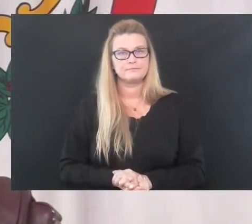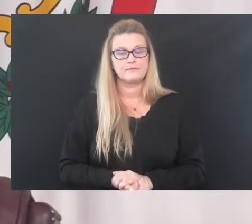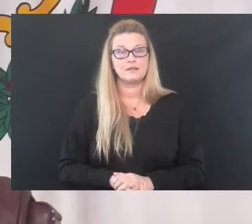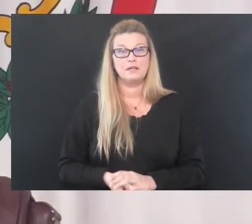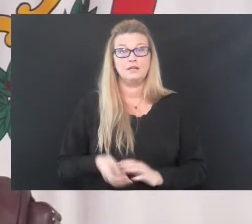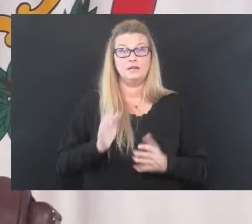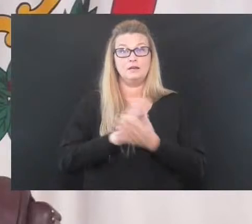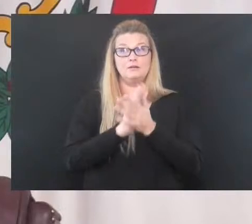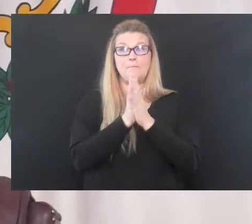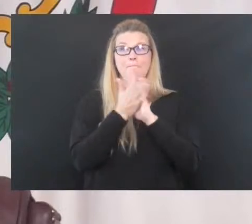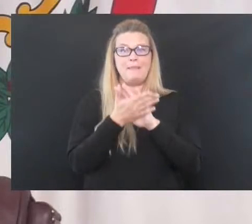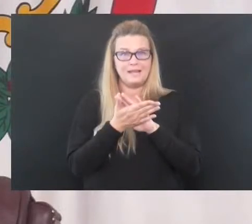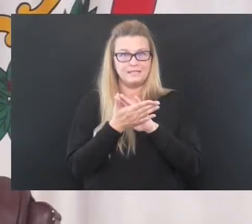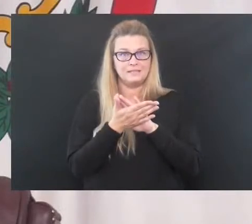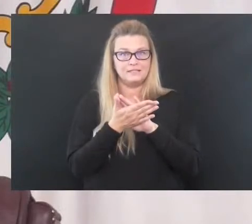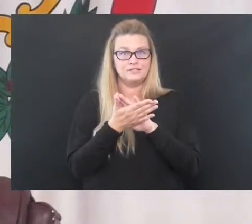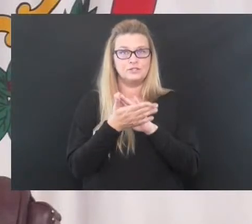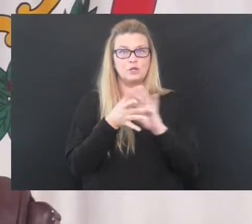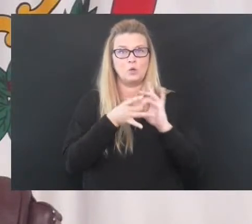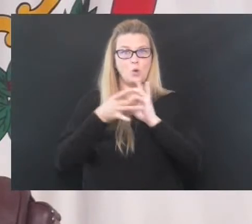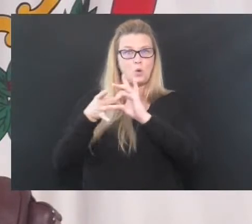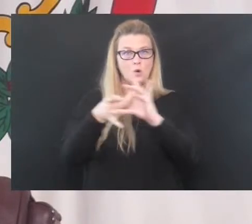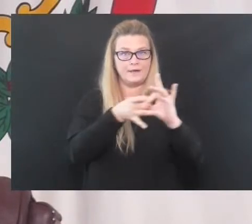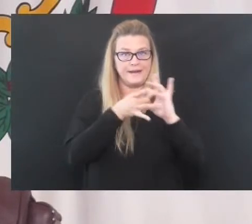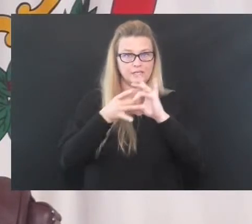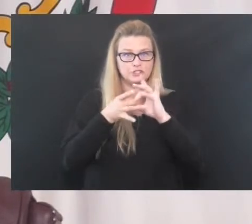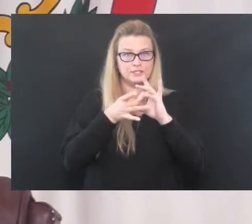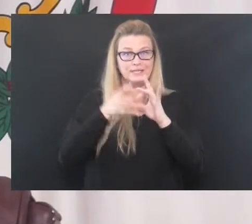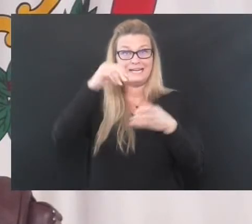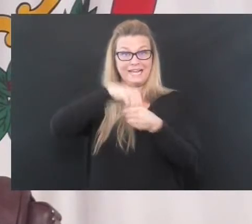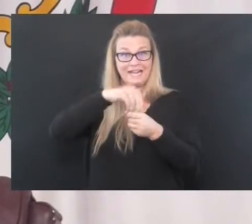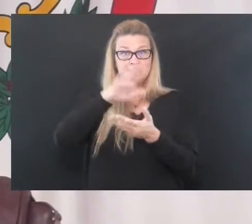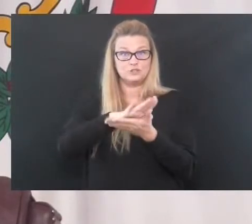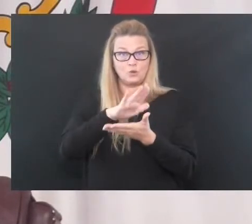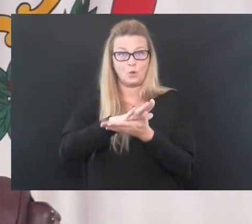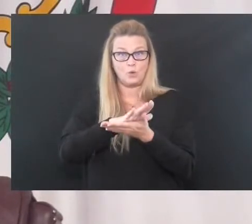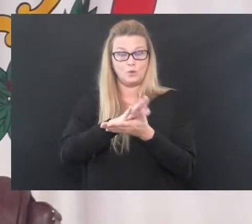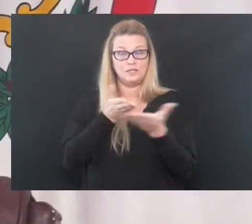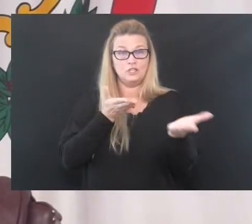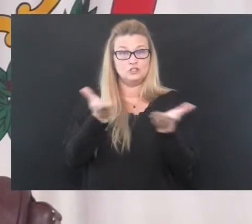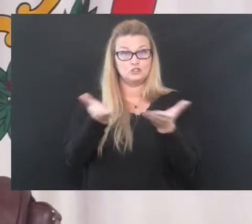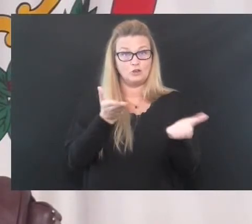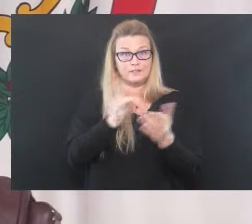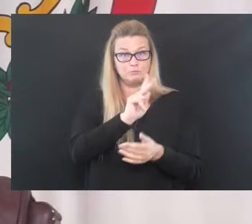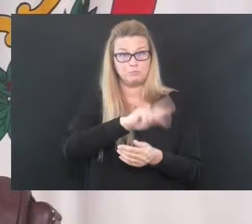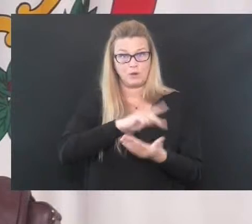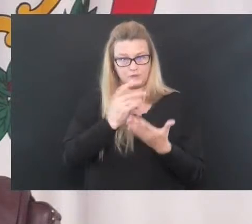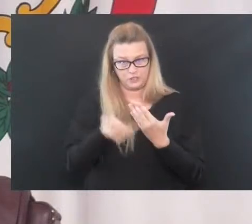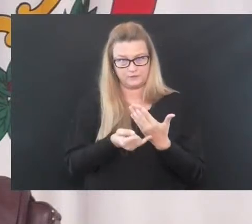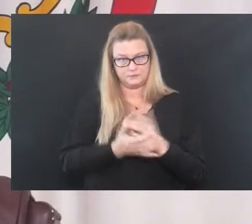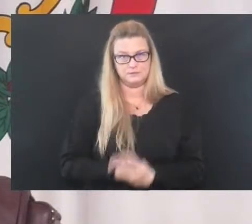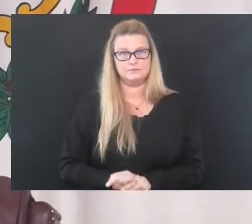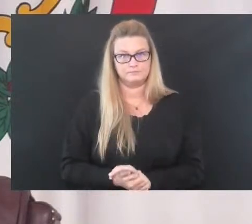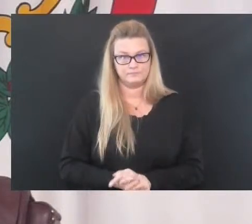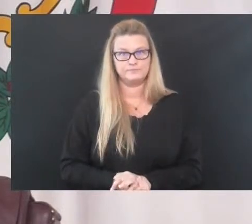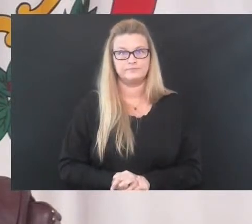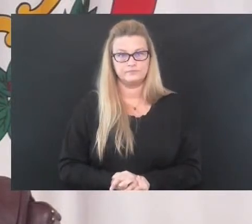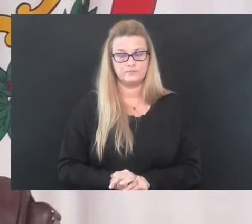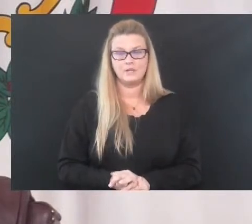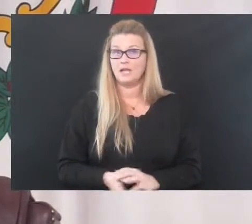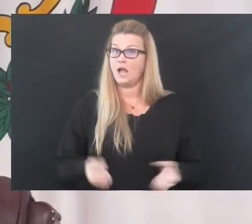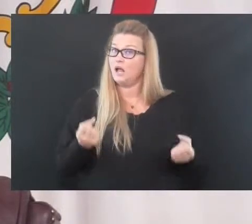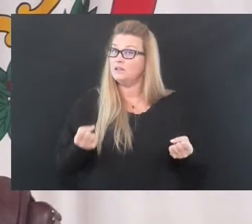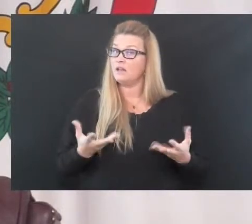local vaccine coordination into school service projects. There's lots and lots of